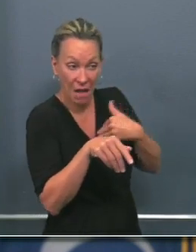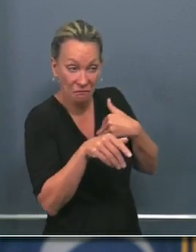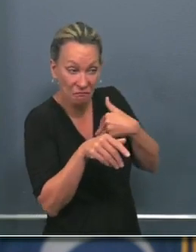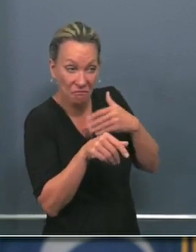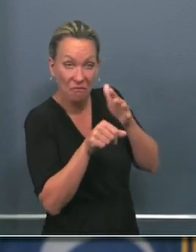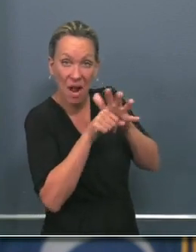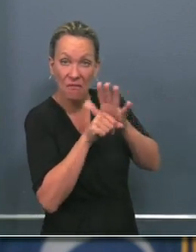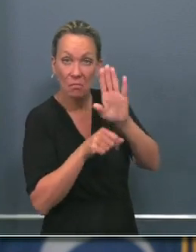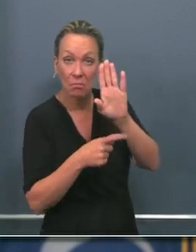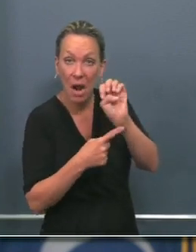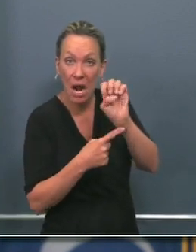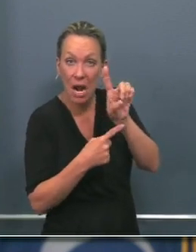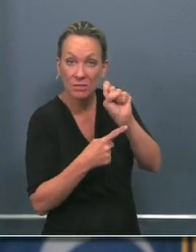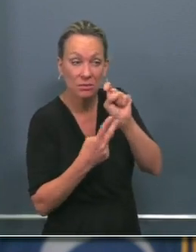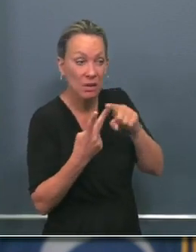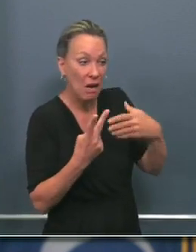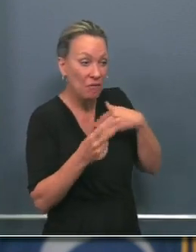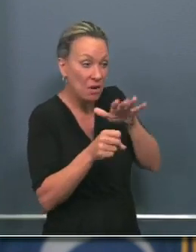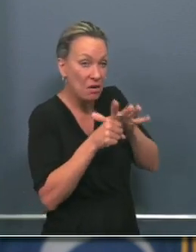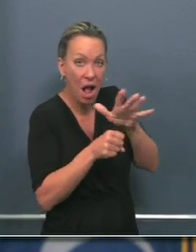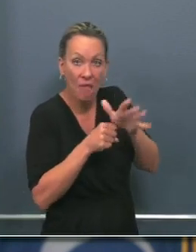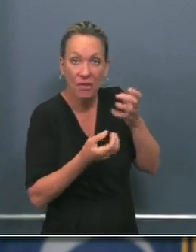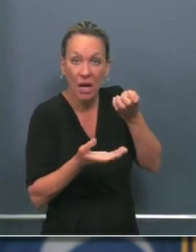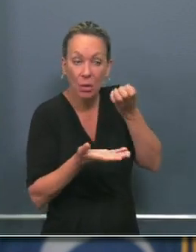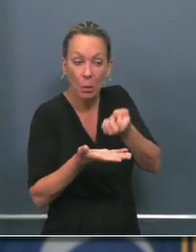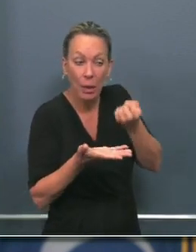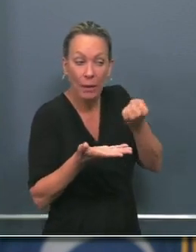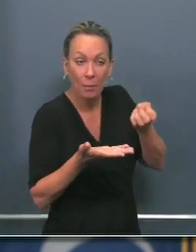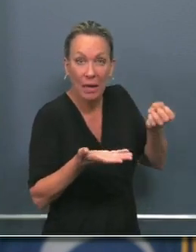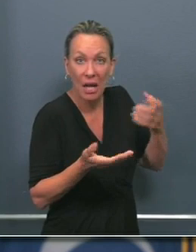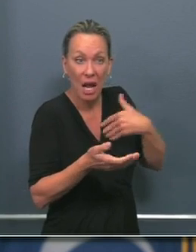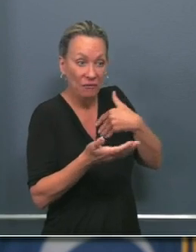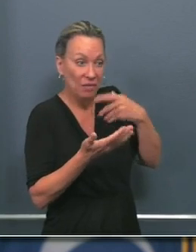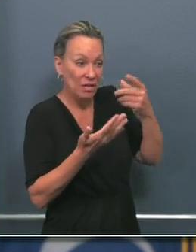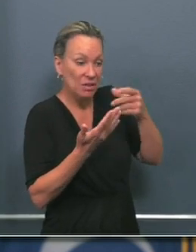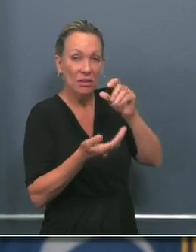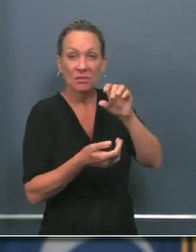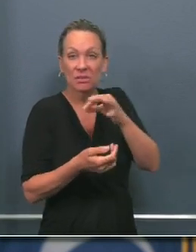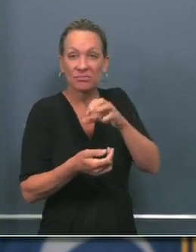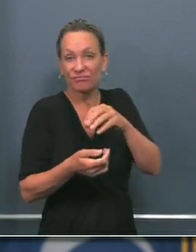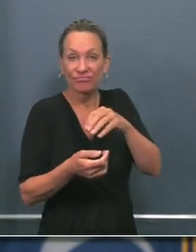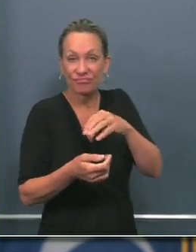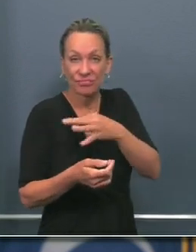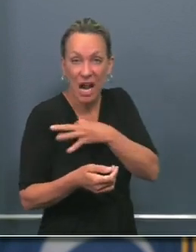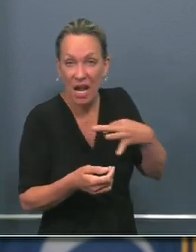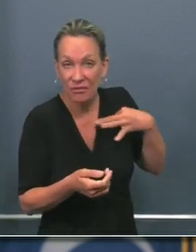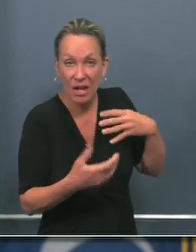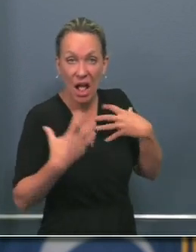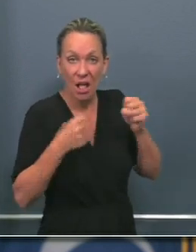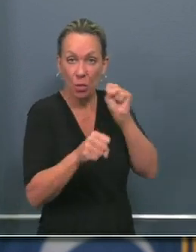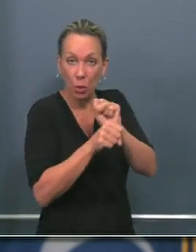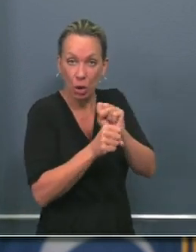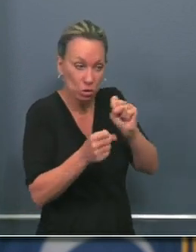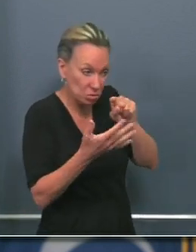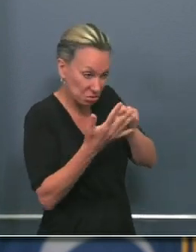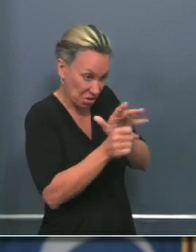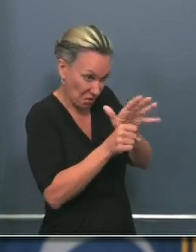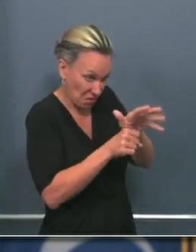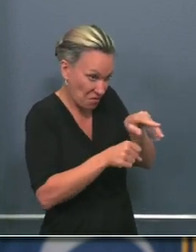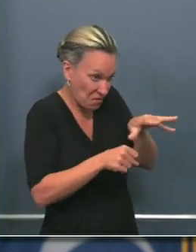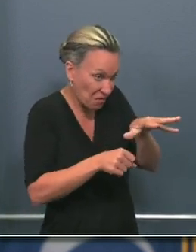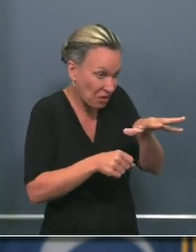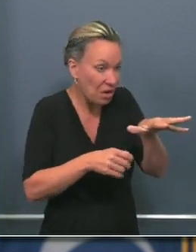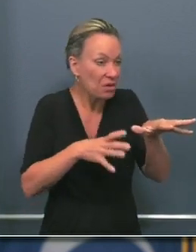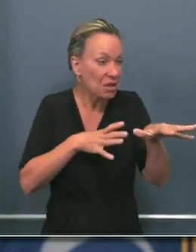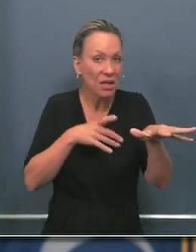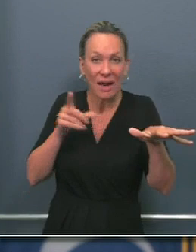frame as we move into that next phase that is foundational. So again, I'm guided